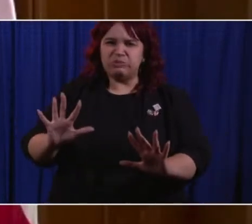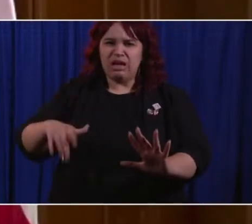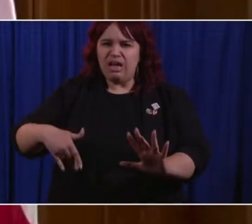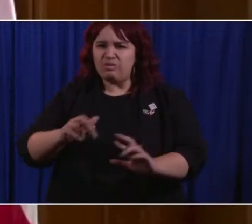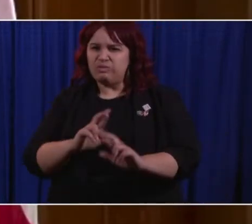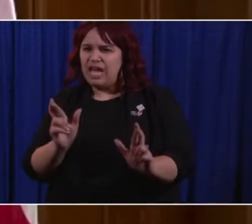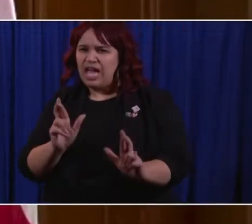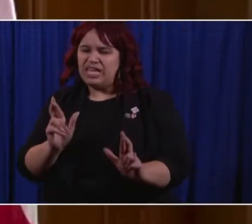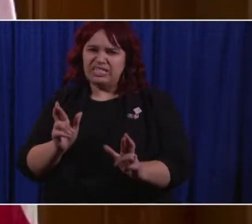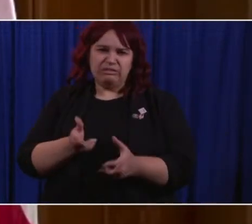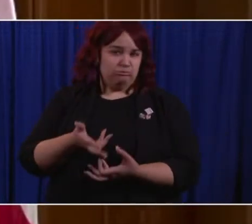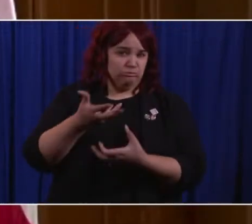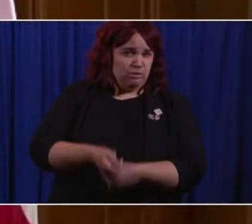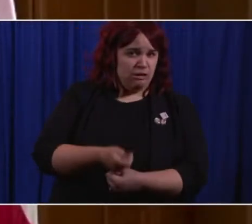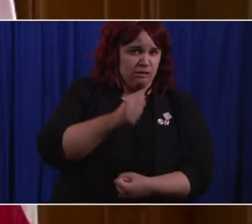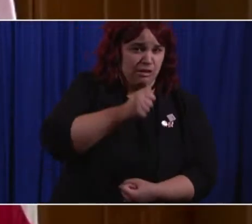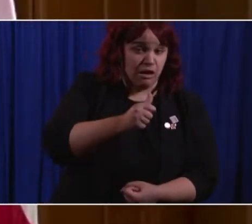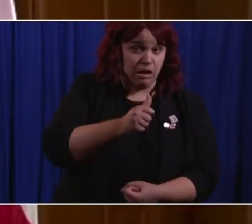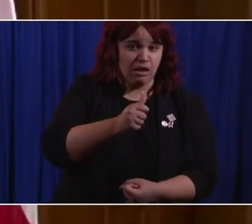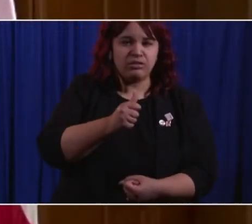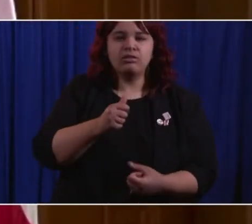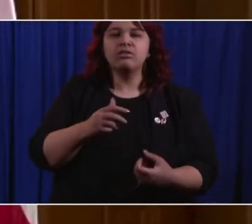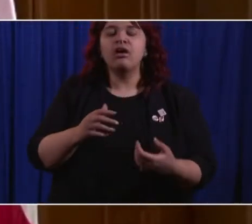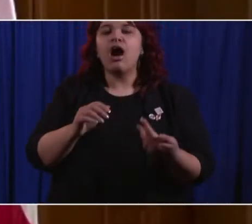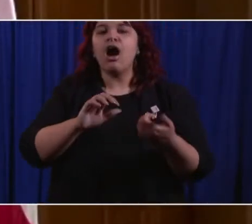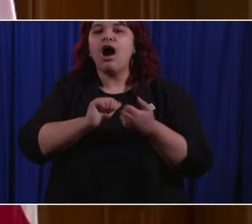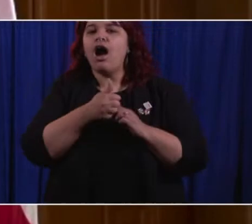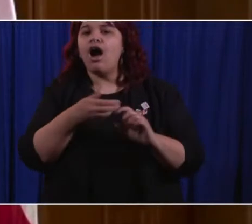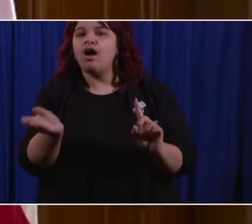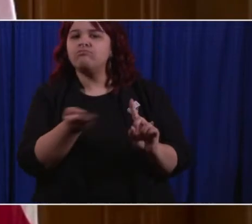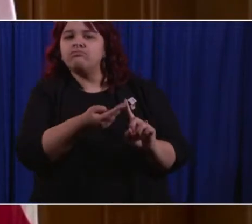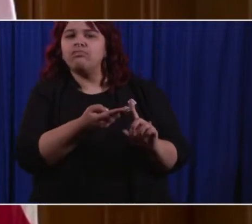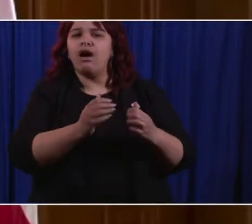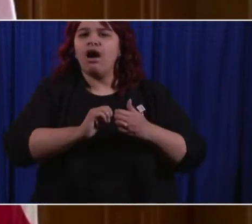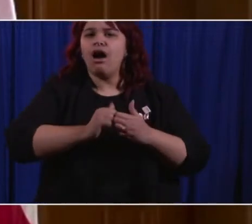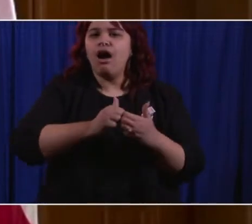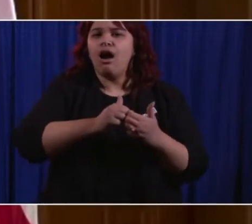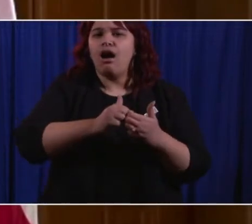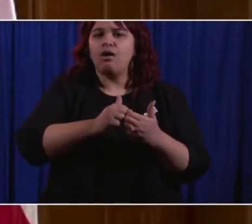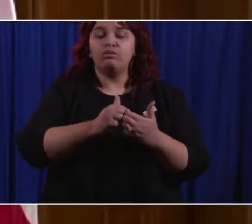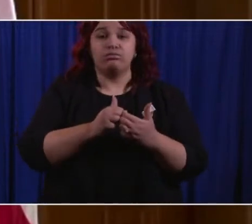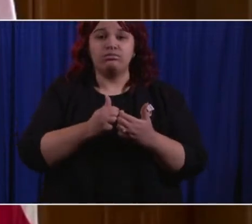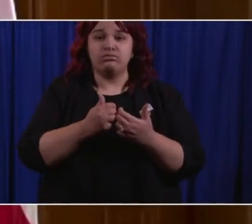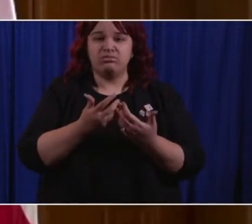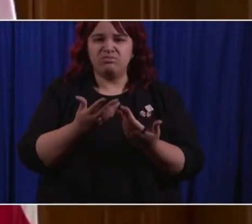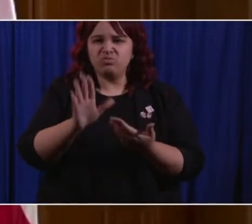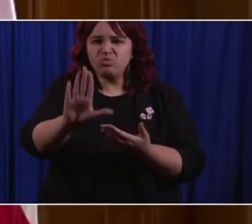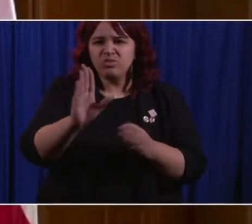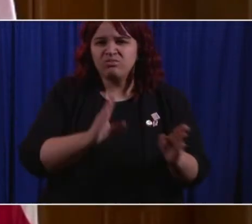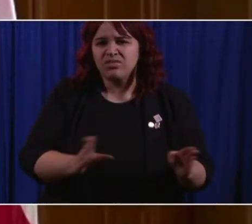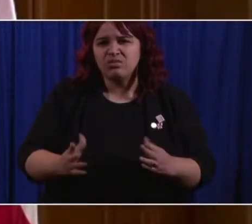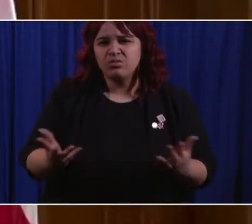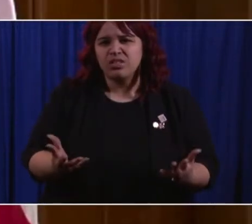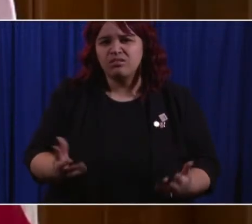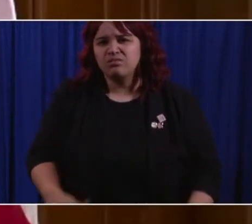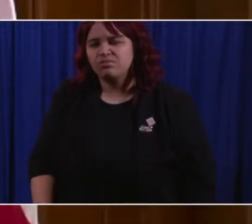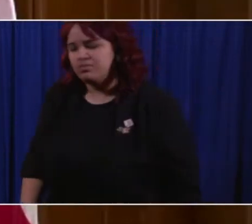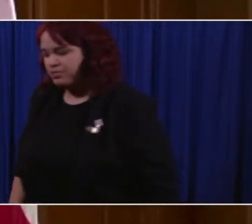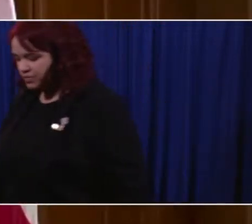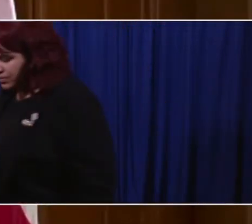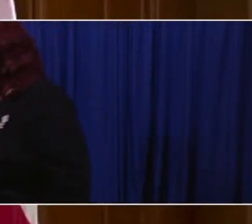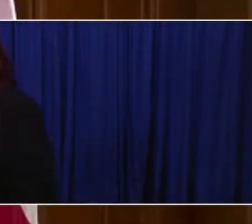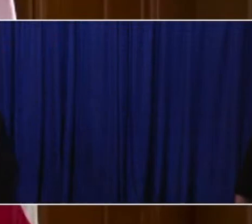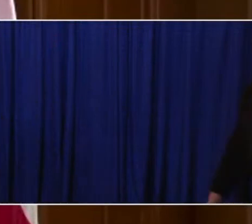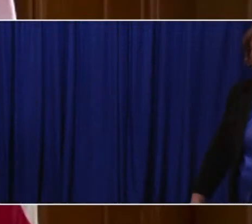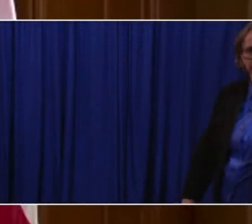hesitant, and a way to message to them that, to get over that hesitancy? The answer is